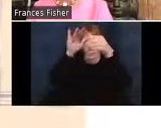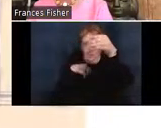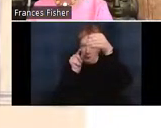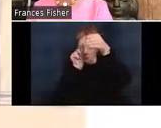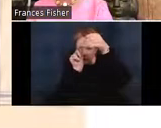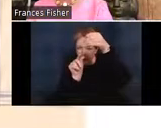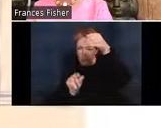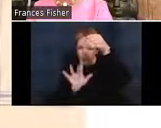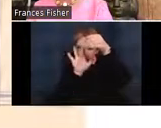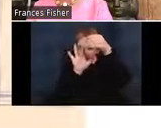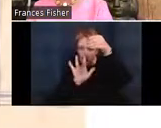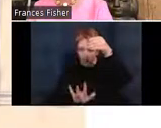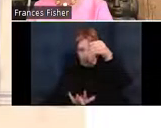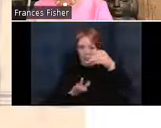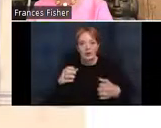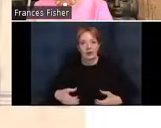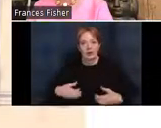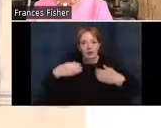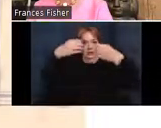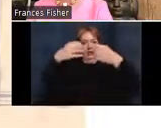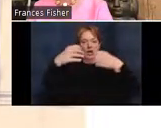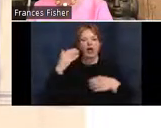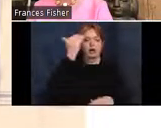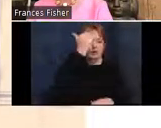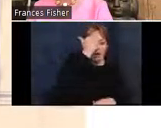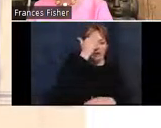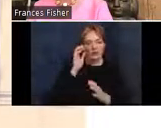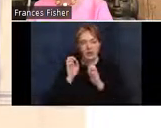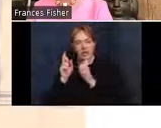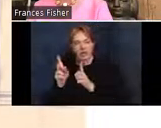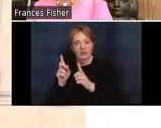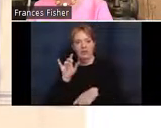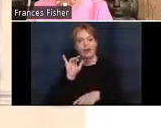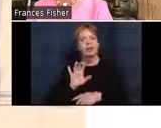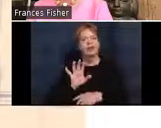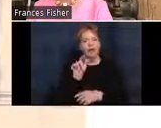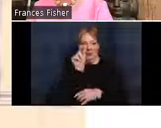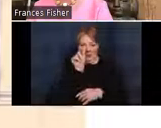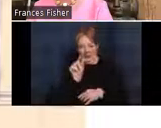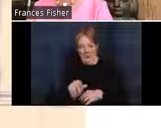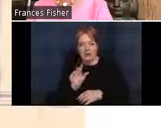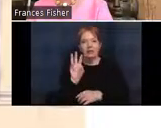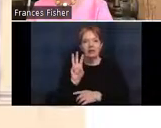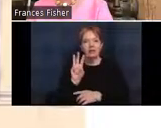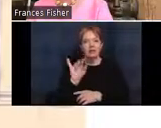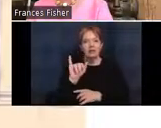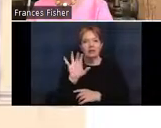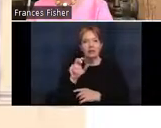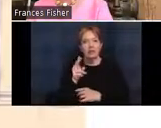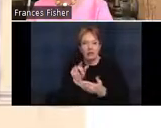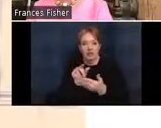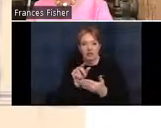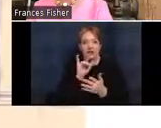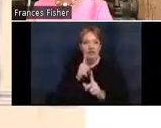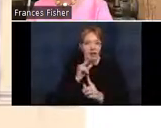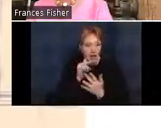2 pillars represent knowledge and education, and the 6-inch wide slot separating them suggests that the passageway to knowledge is narrow